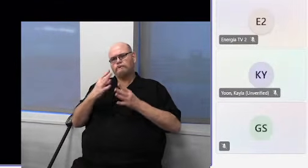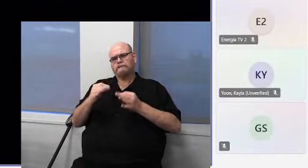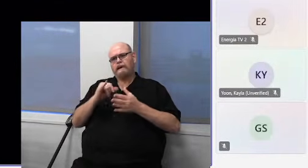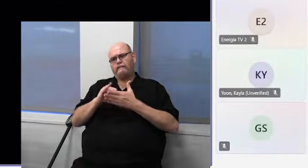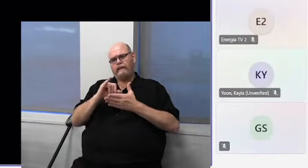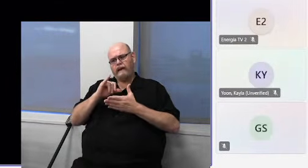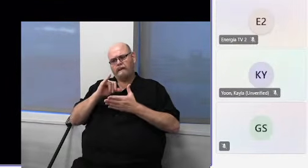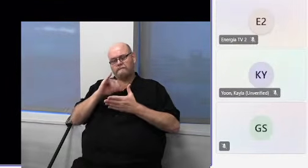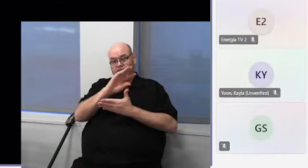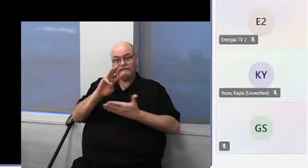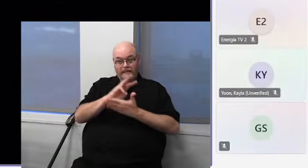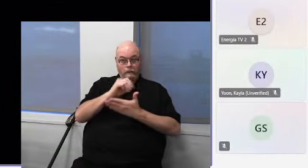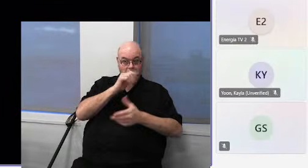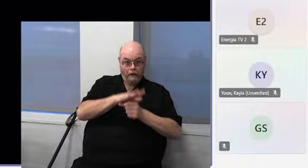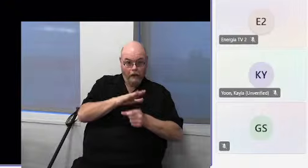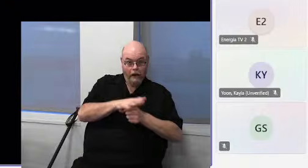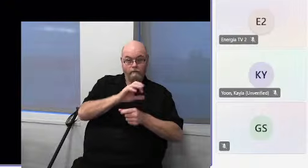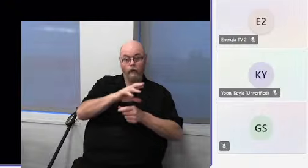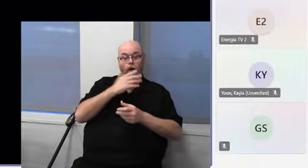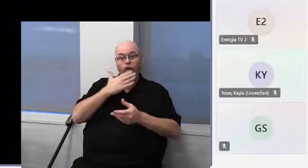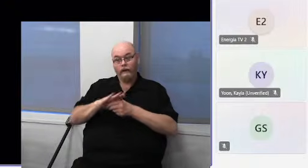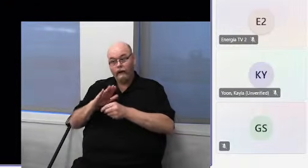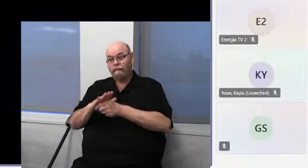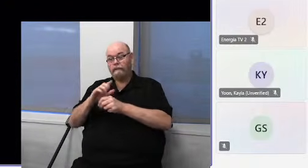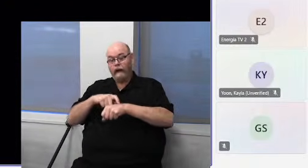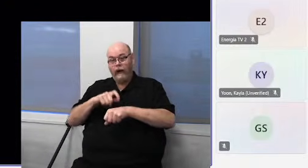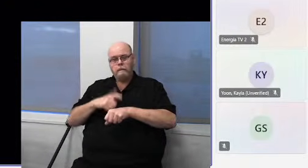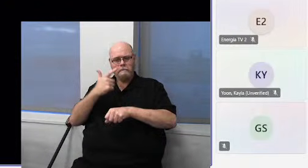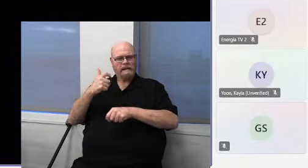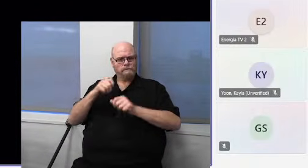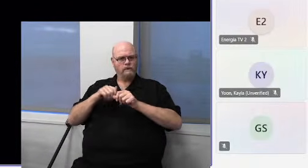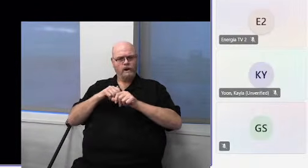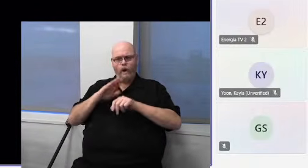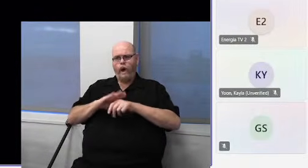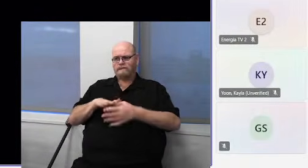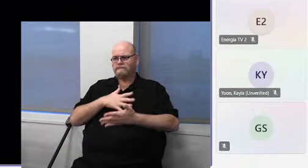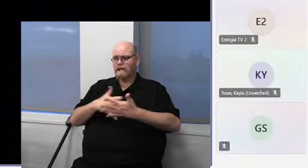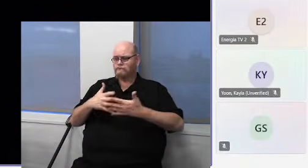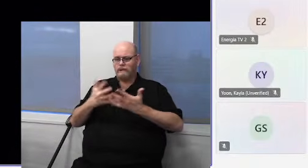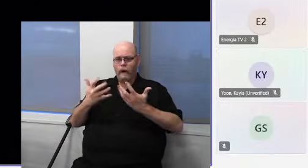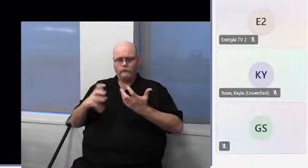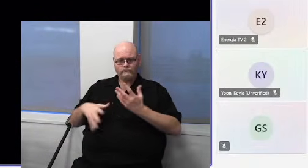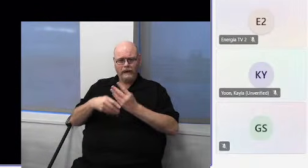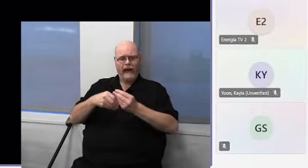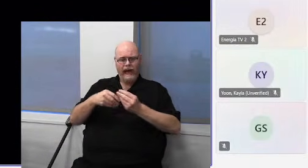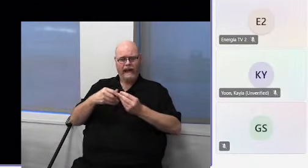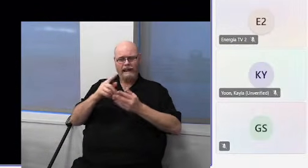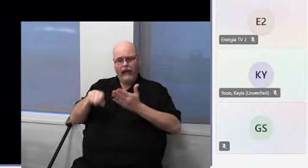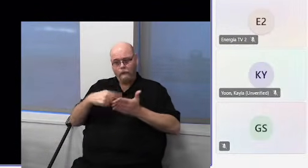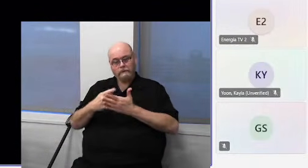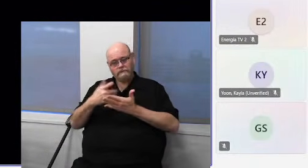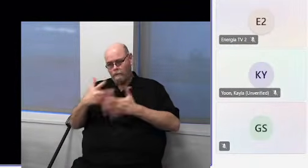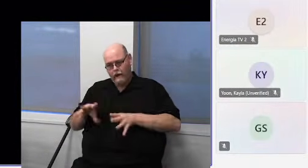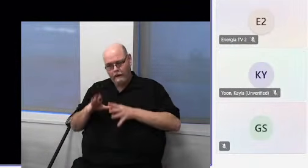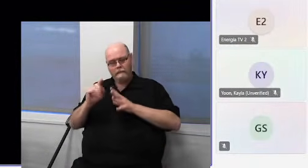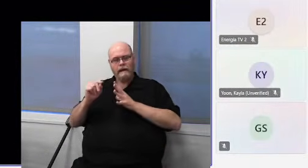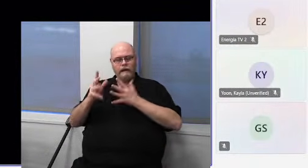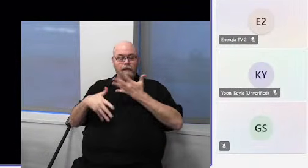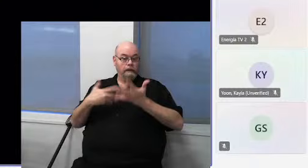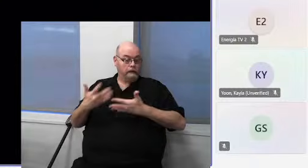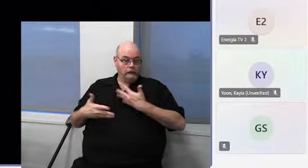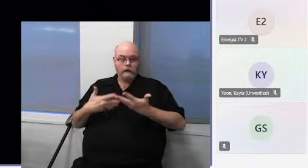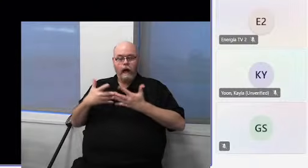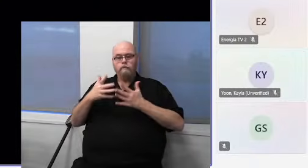to decide whether the 6 hours is insufficient, because we do have a cushion because we're staying on schedule and I can add some hours, but I want to be